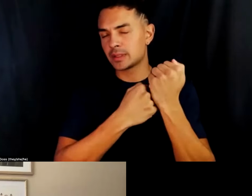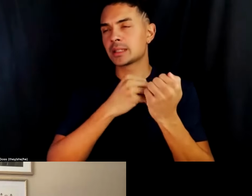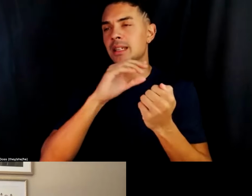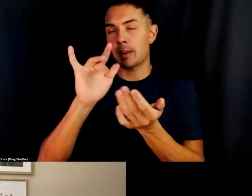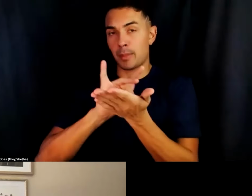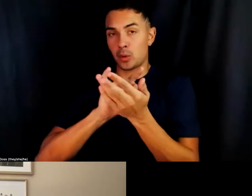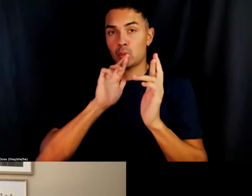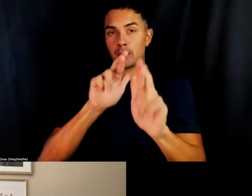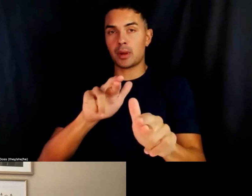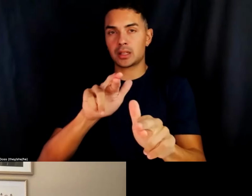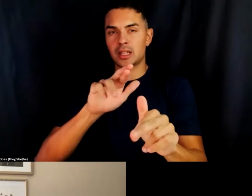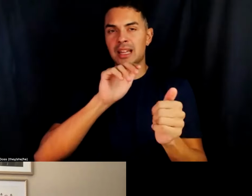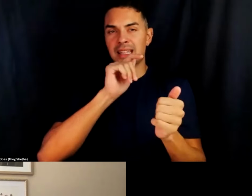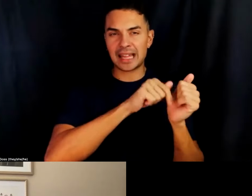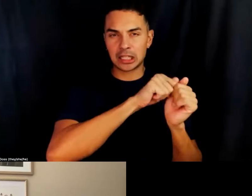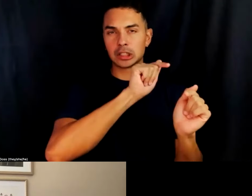So